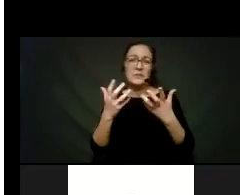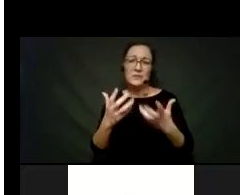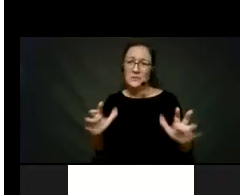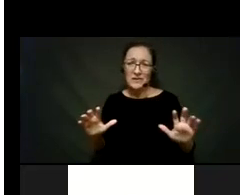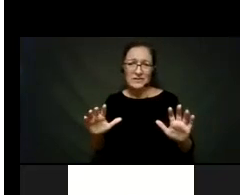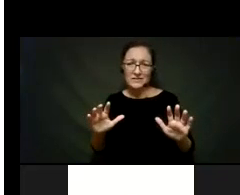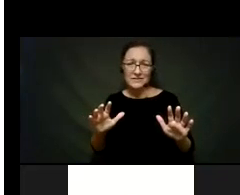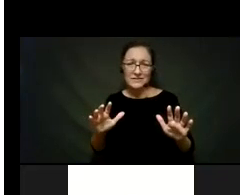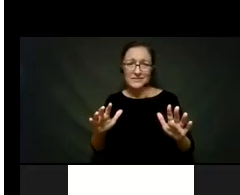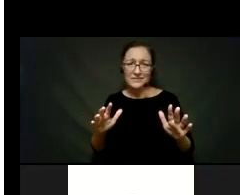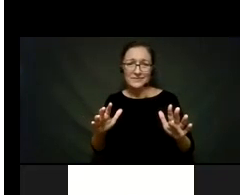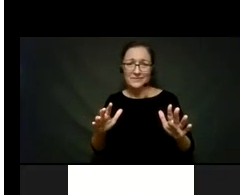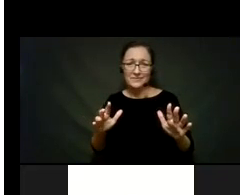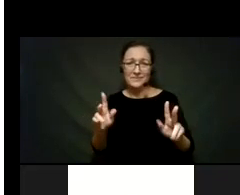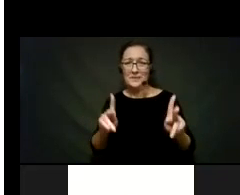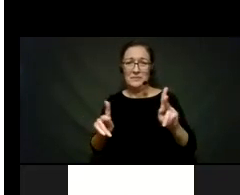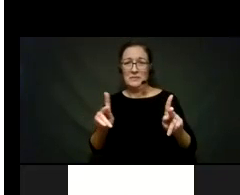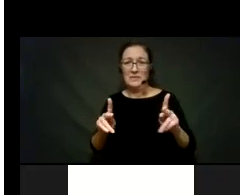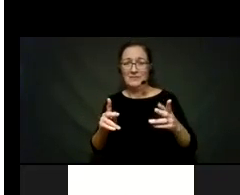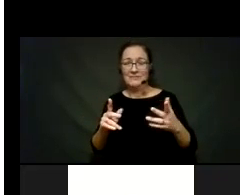to cause that.